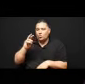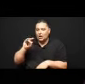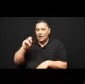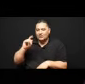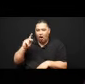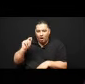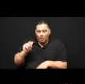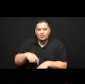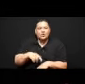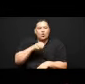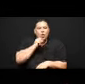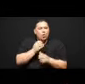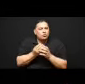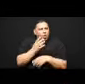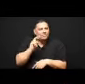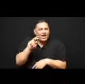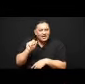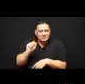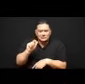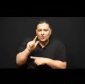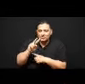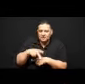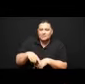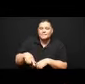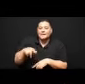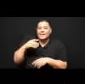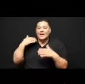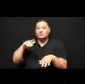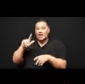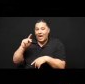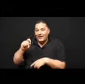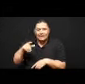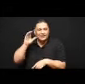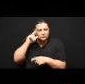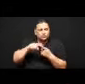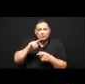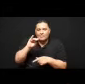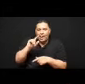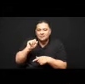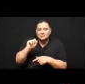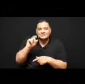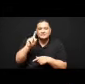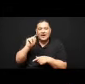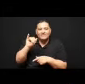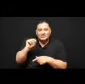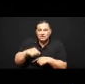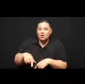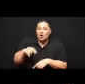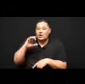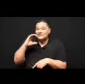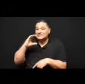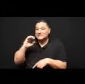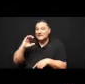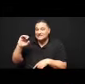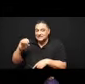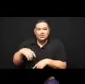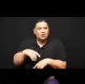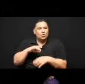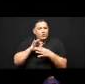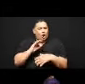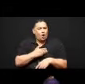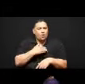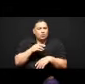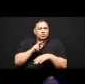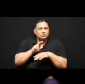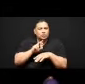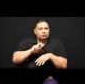Vegas. Angel Lake while listening to Miles Davis. CeCe. Regarding our trip to the moon.